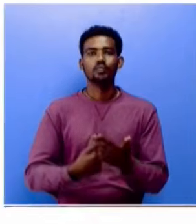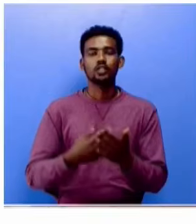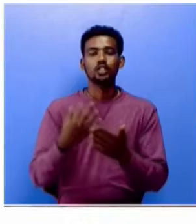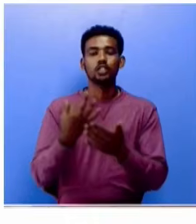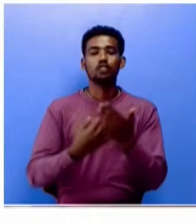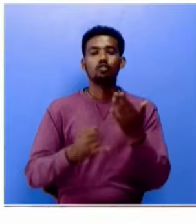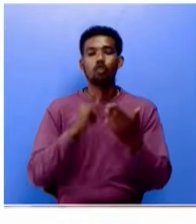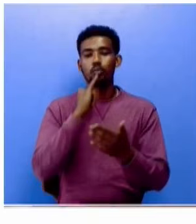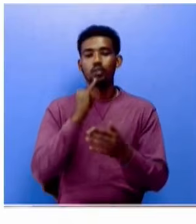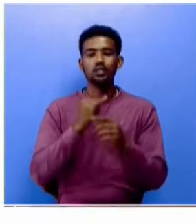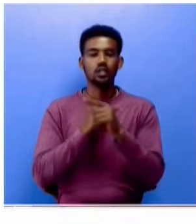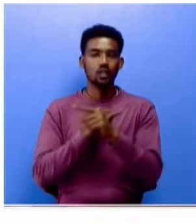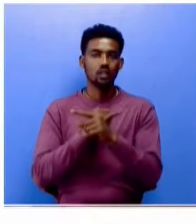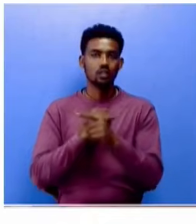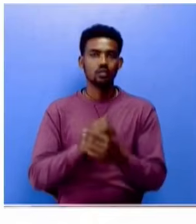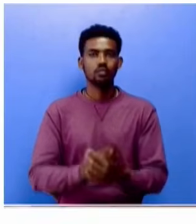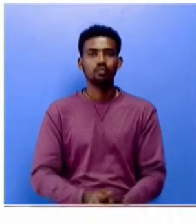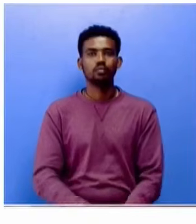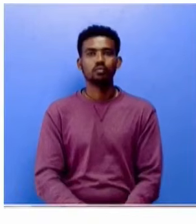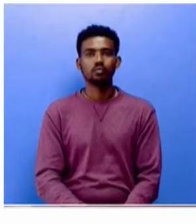is here.